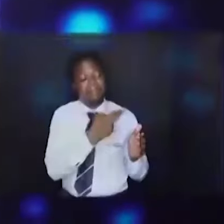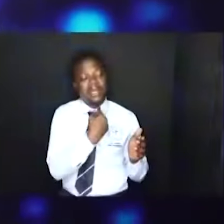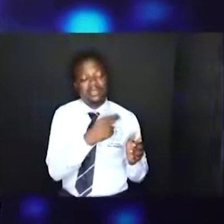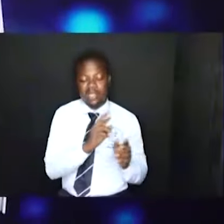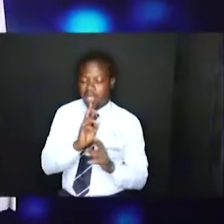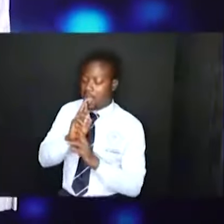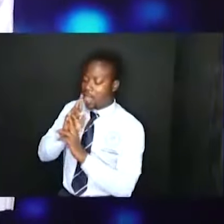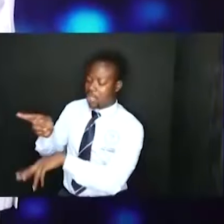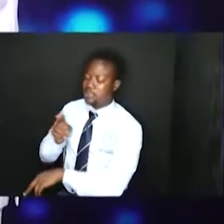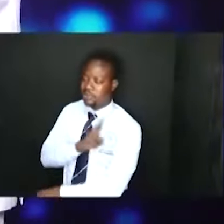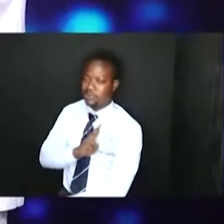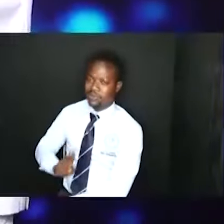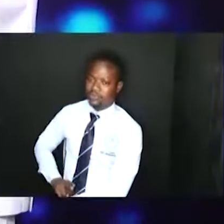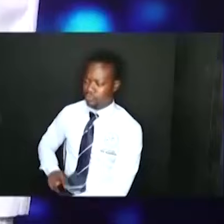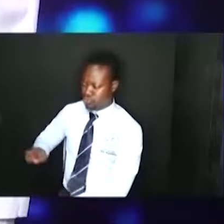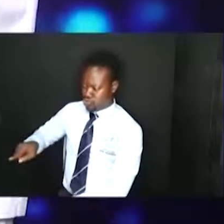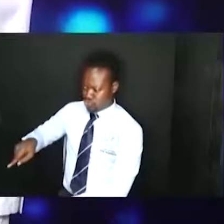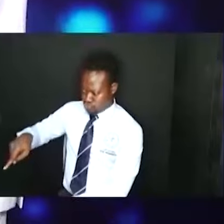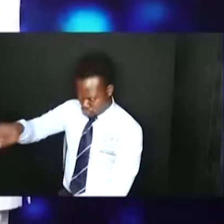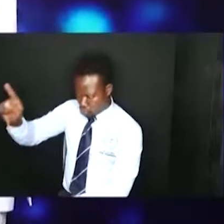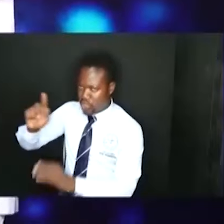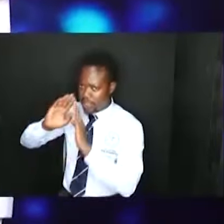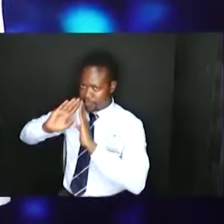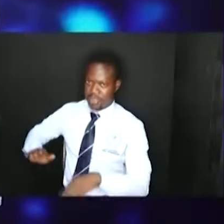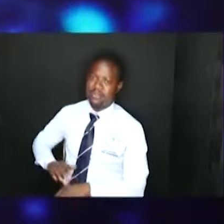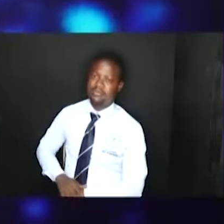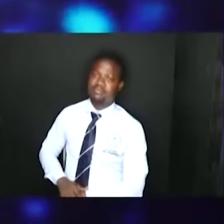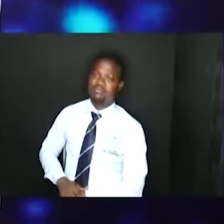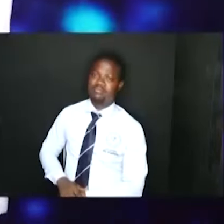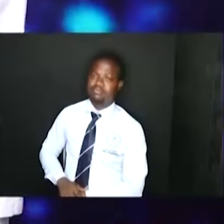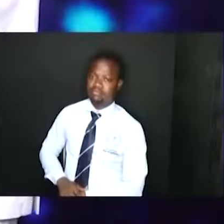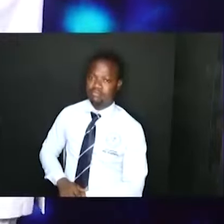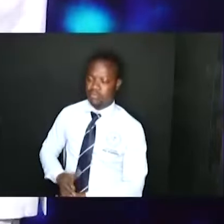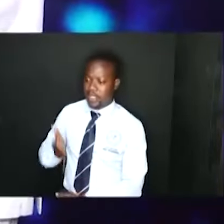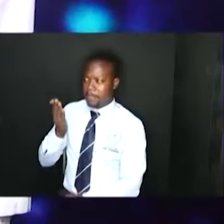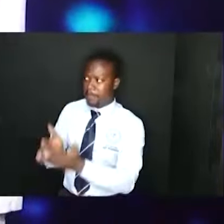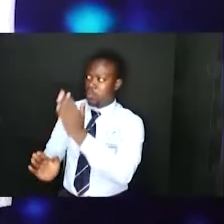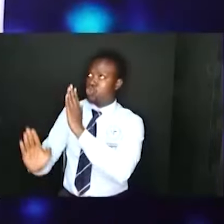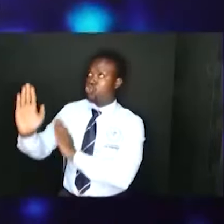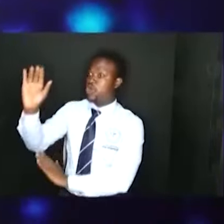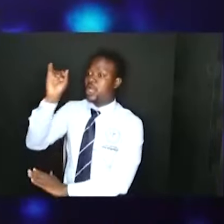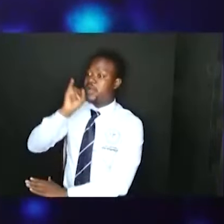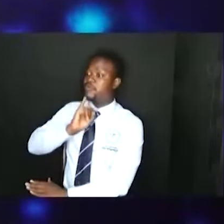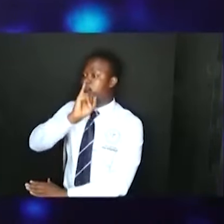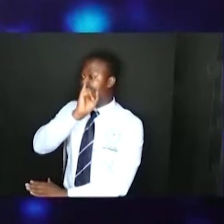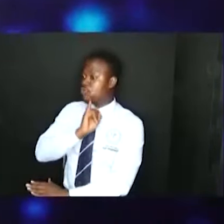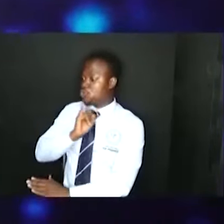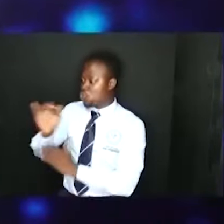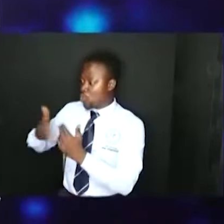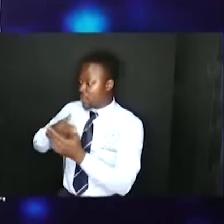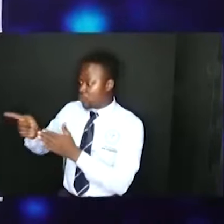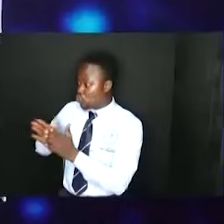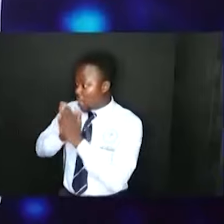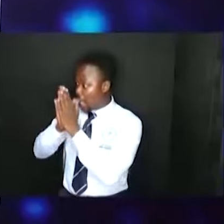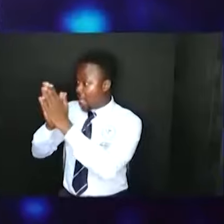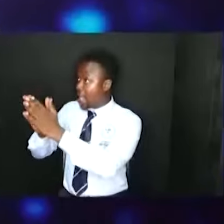Now Eli one said, go in peace. May the God of Israel grant you what you have